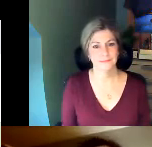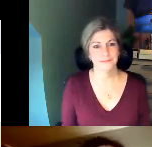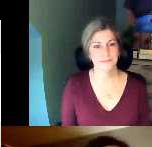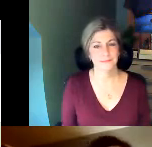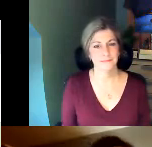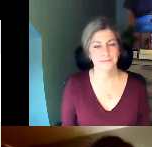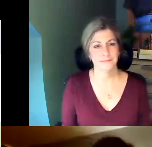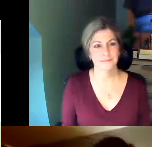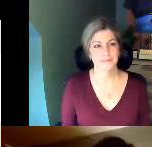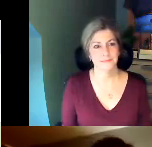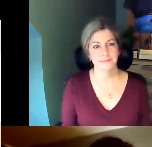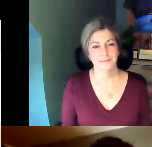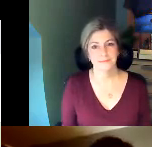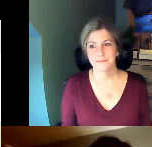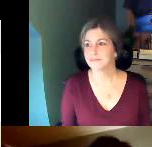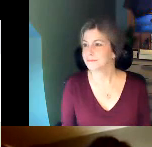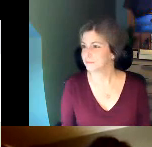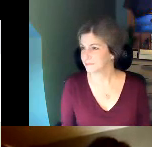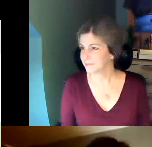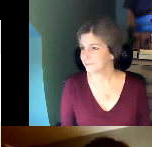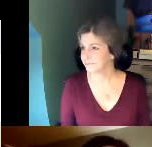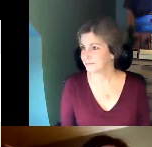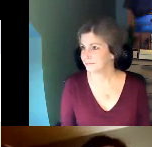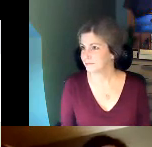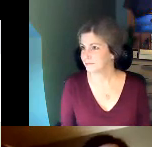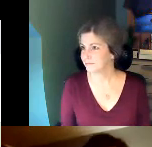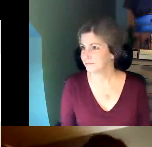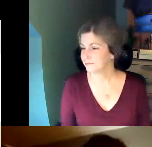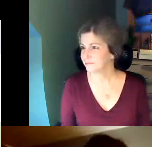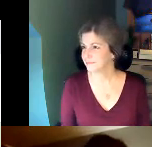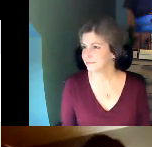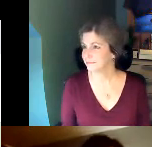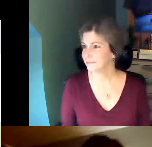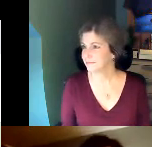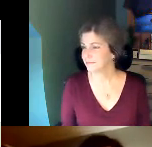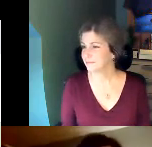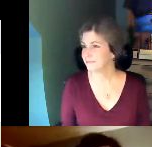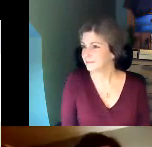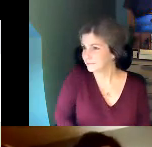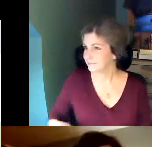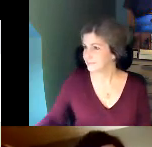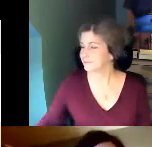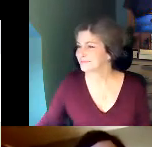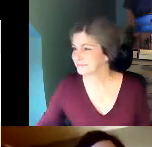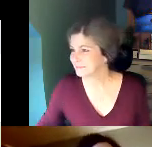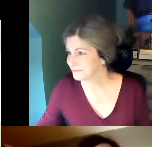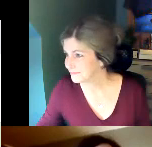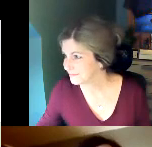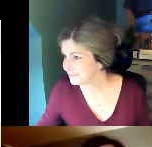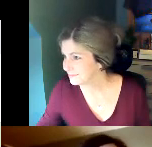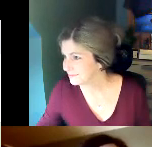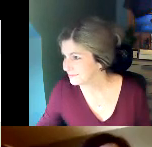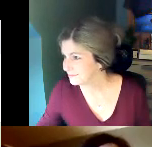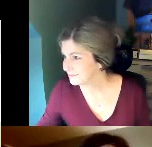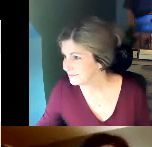out, but it's important for your student to be a part of that process. It is them, that child that you're sending off to college. So it's, you